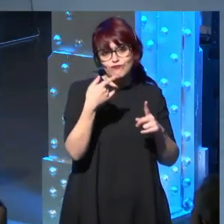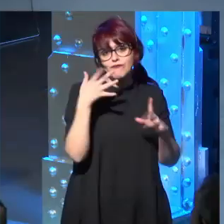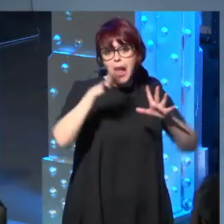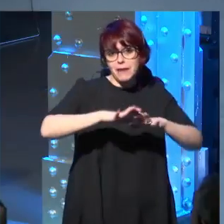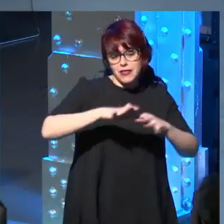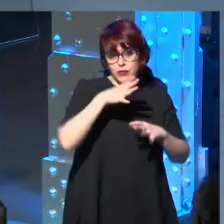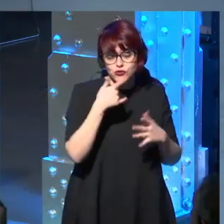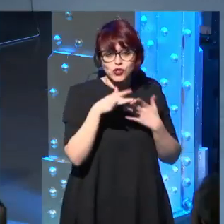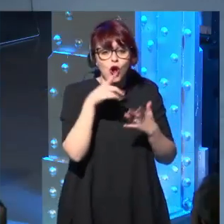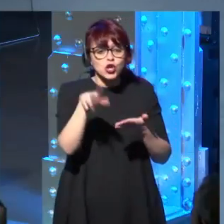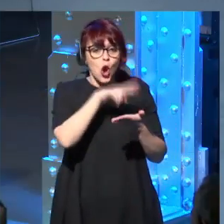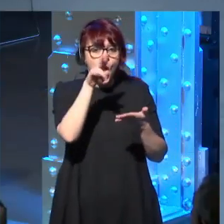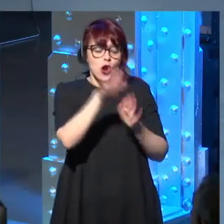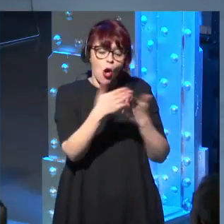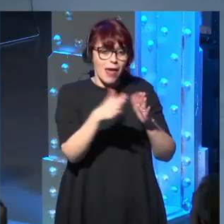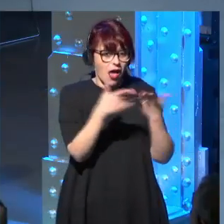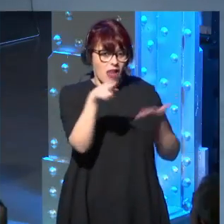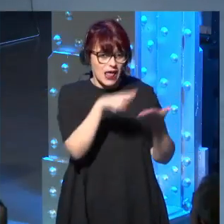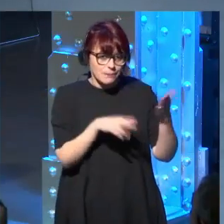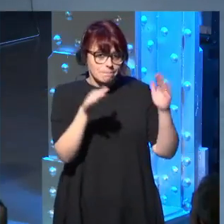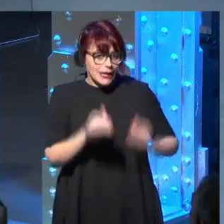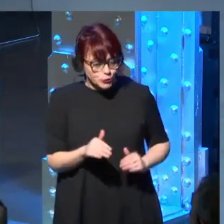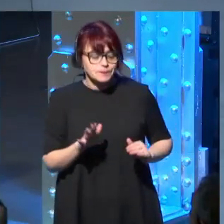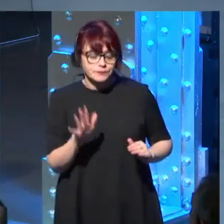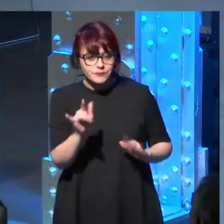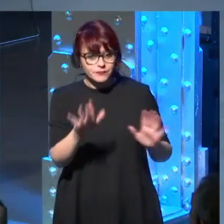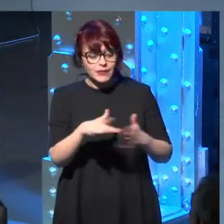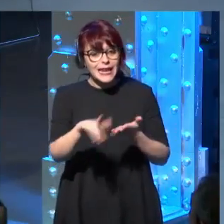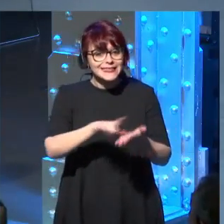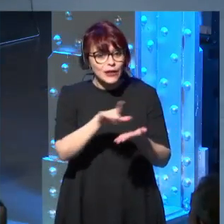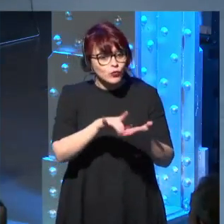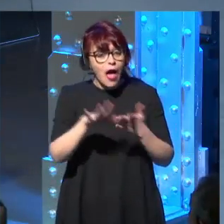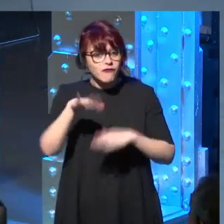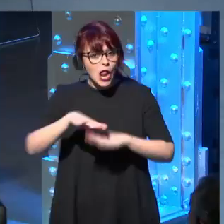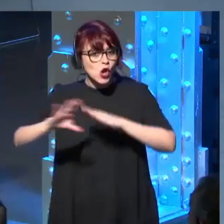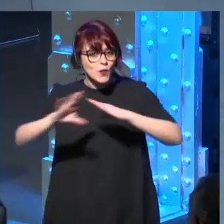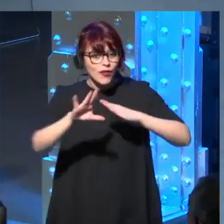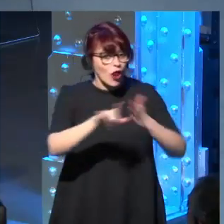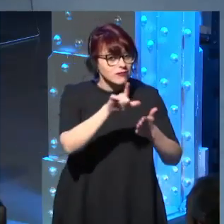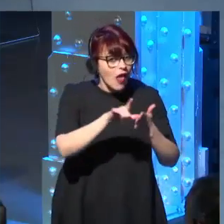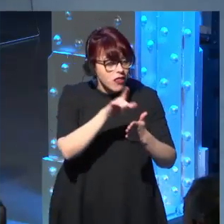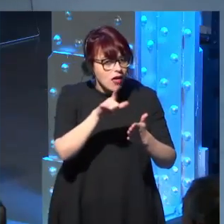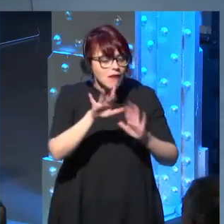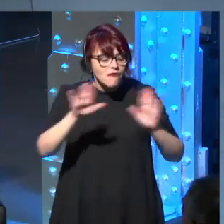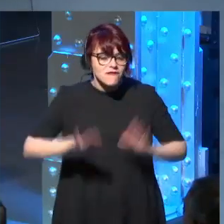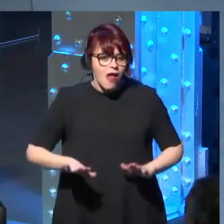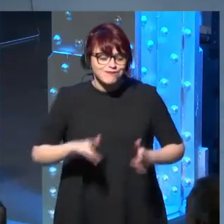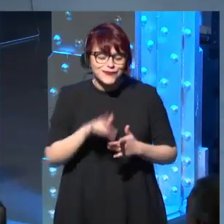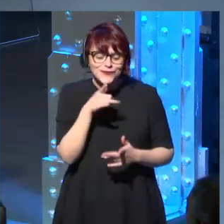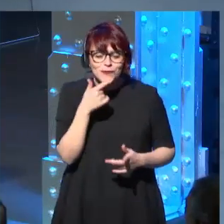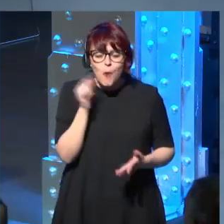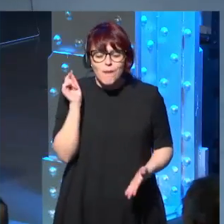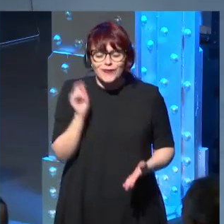In the end, literature or literary communication is about that delicate moment